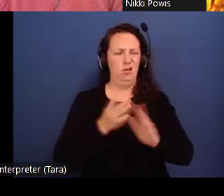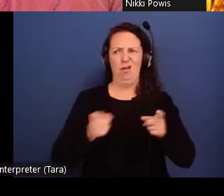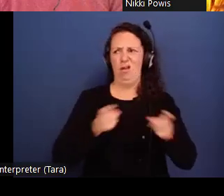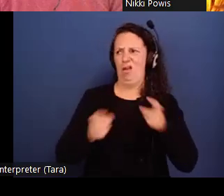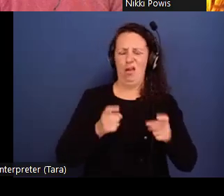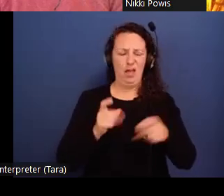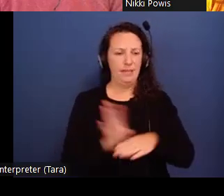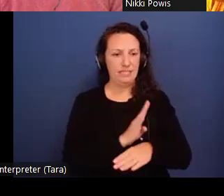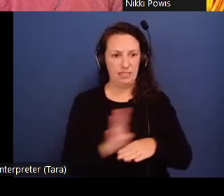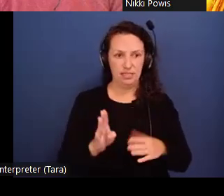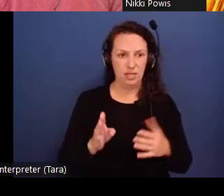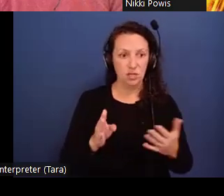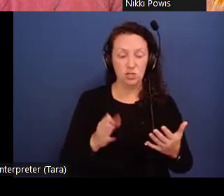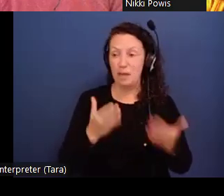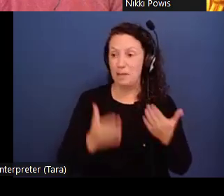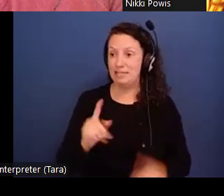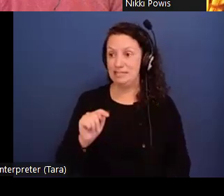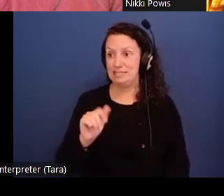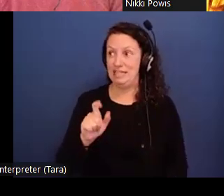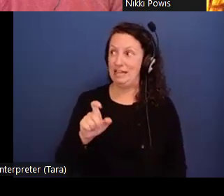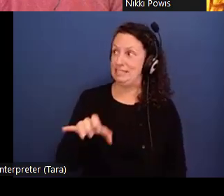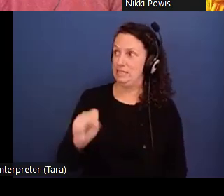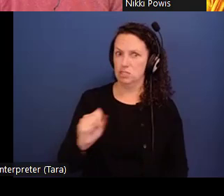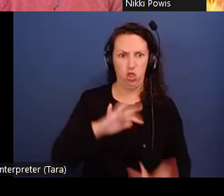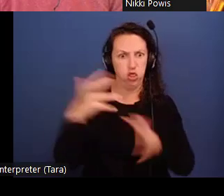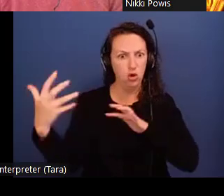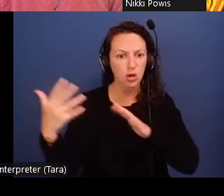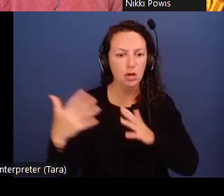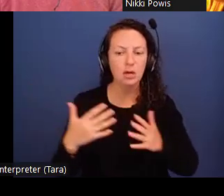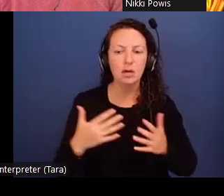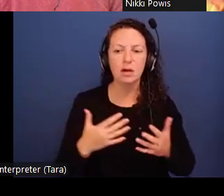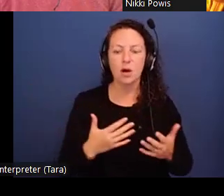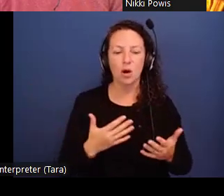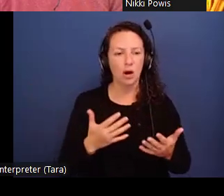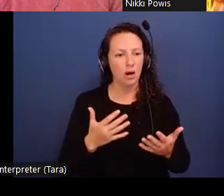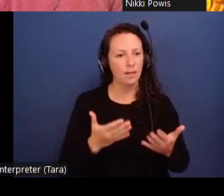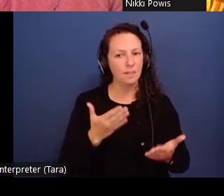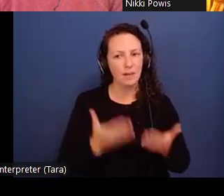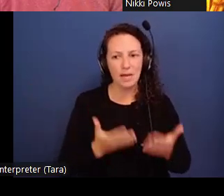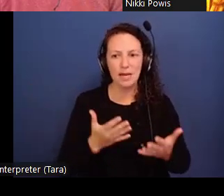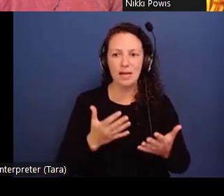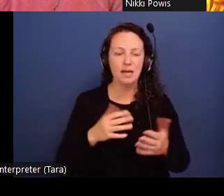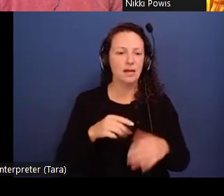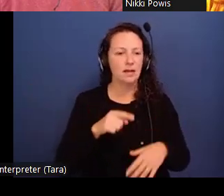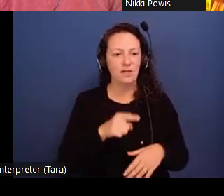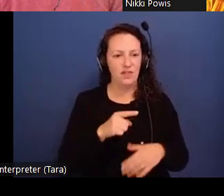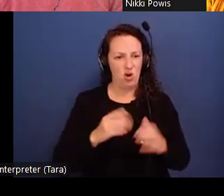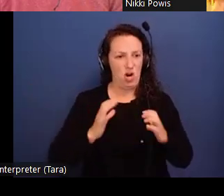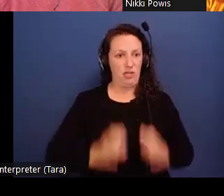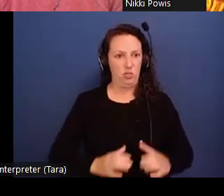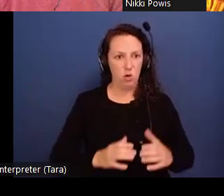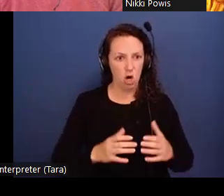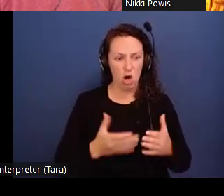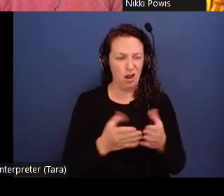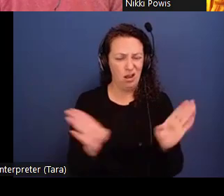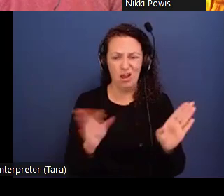in a mess with their taxes, or, maybe their customer base isn't where it needs to be, or they